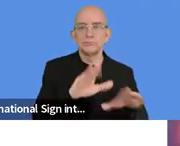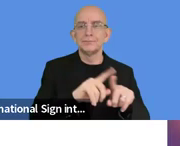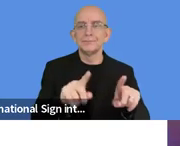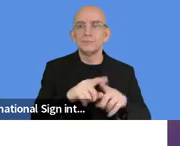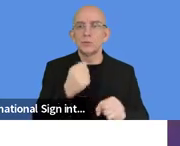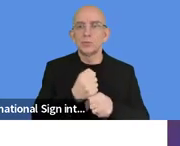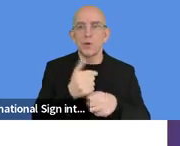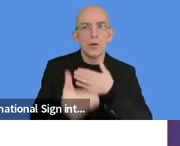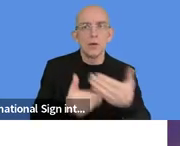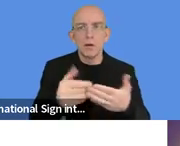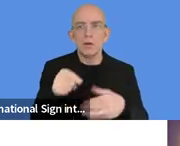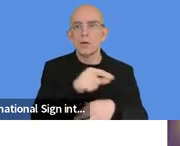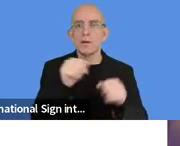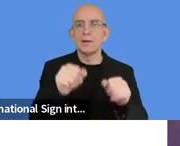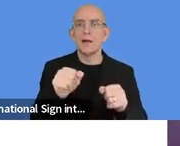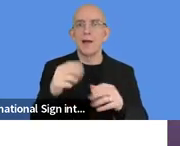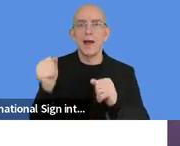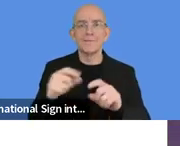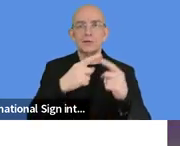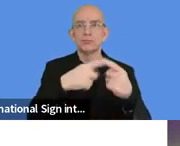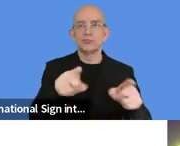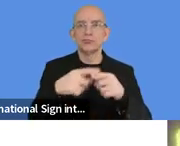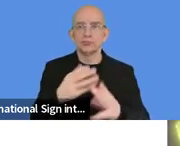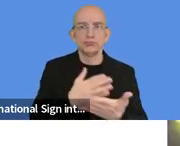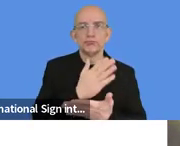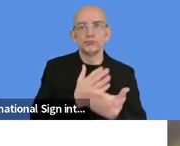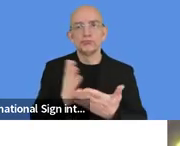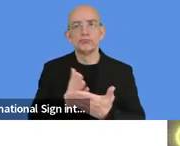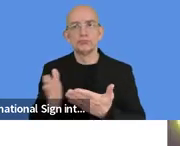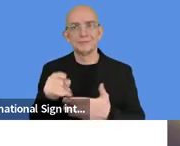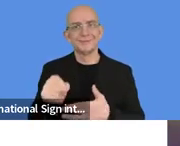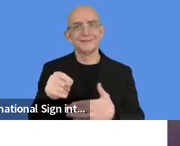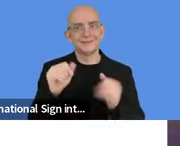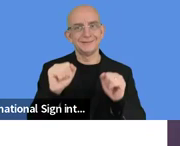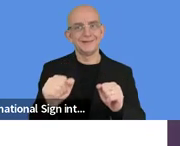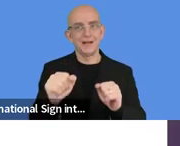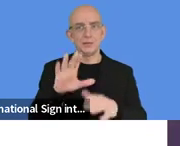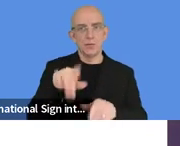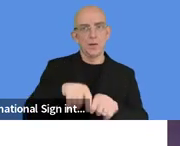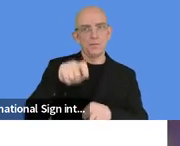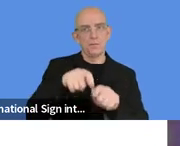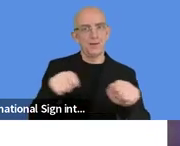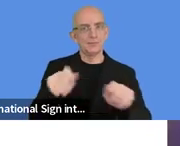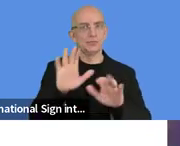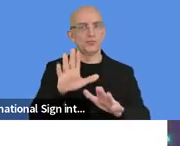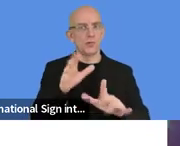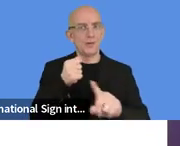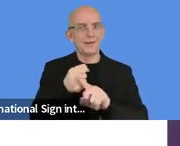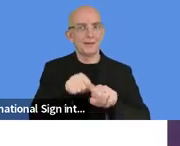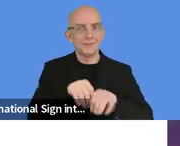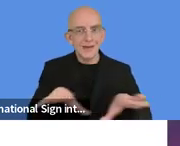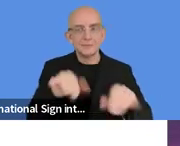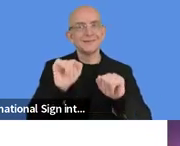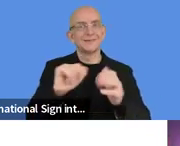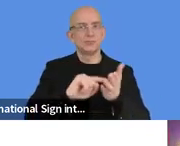and use and measure that impact and showcase that value. And often it takes using a